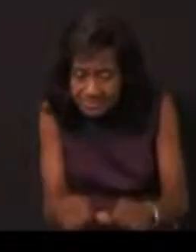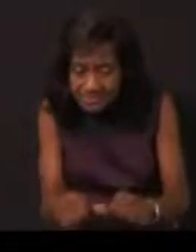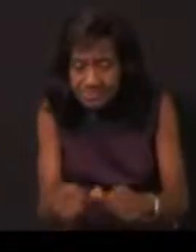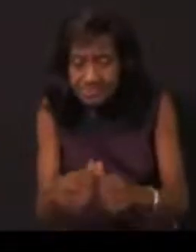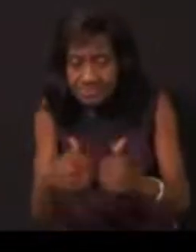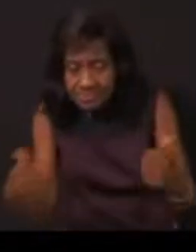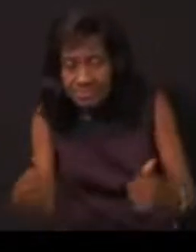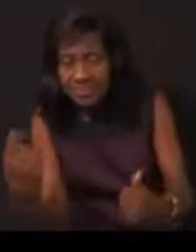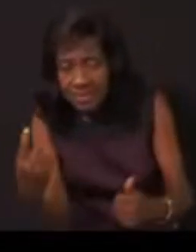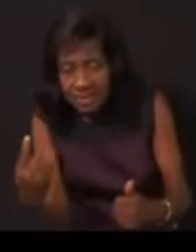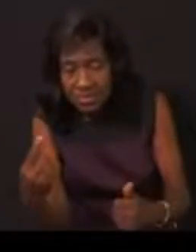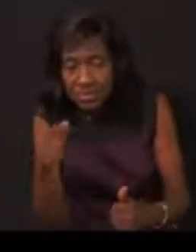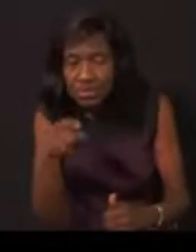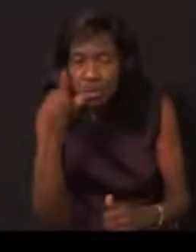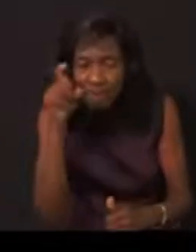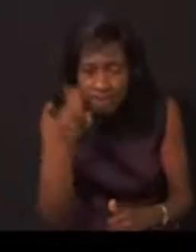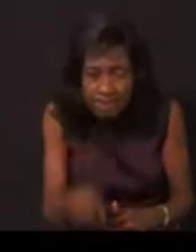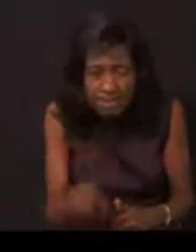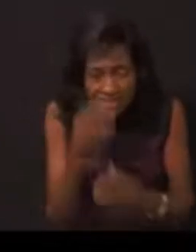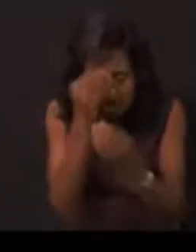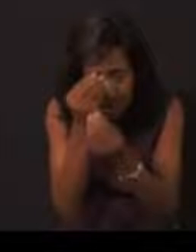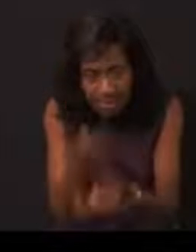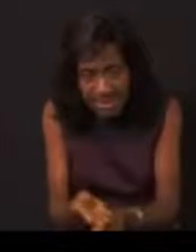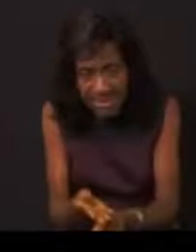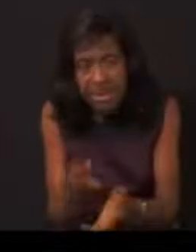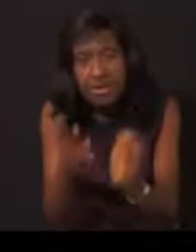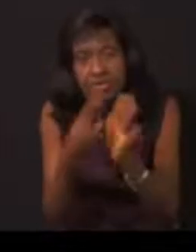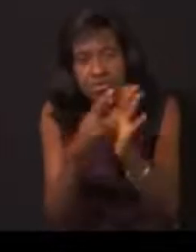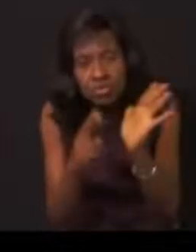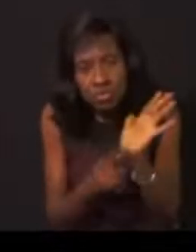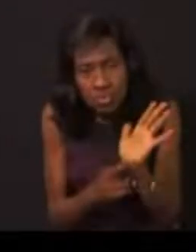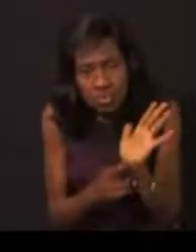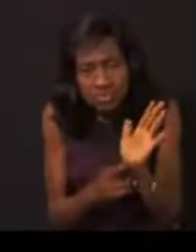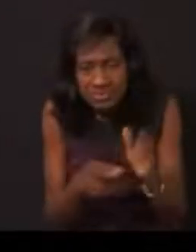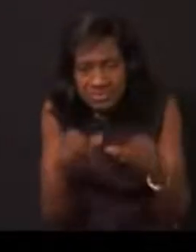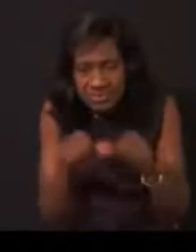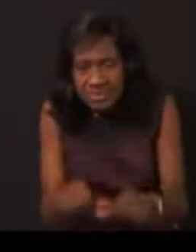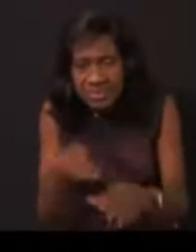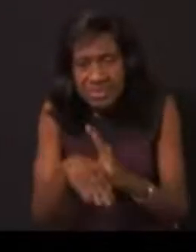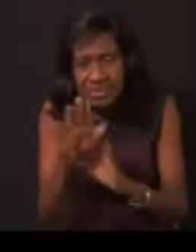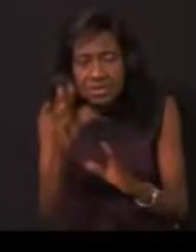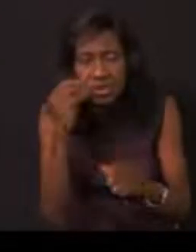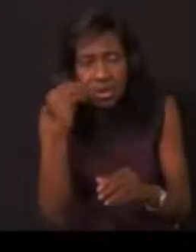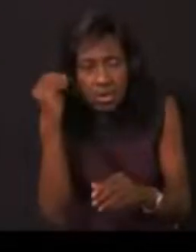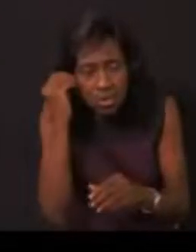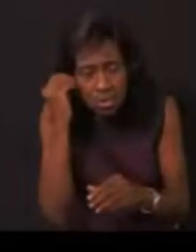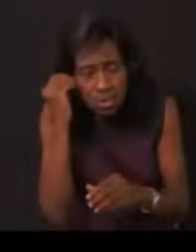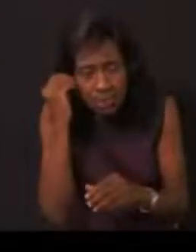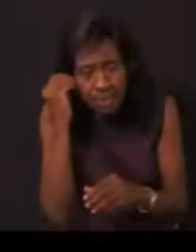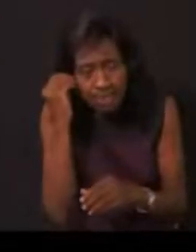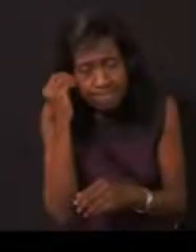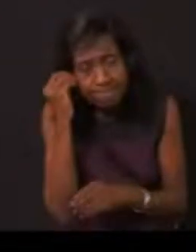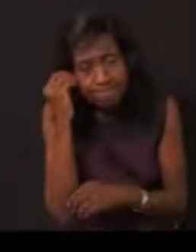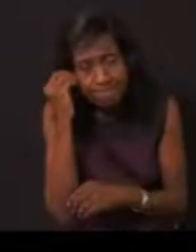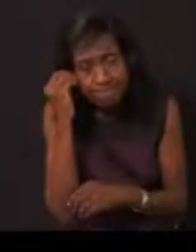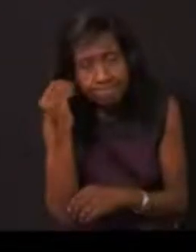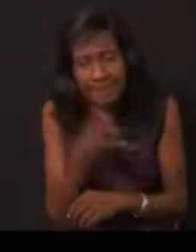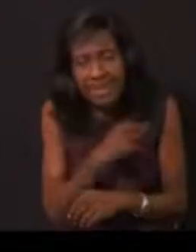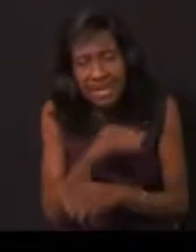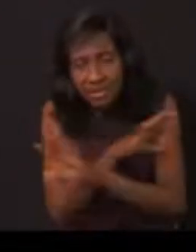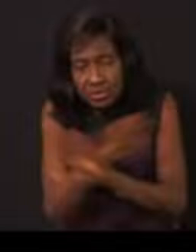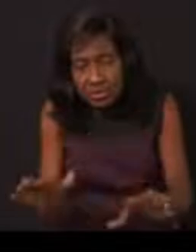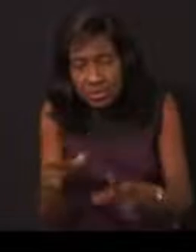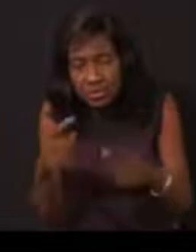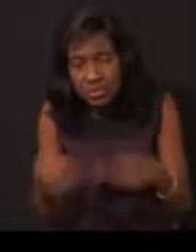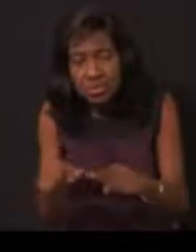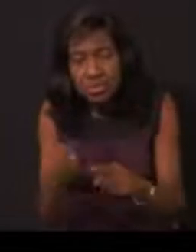please be sure to follow these requirements. Please stay in your home or temporary residence, and do not go